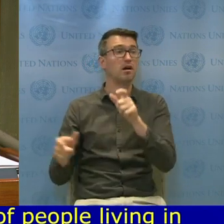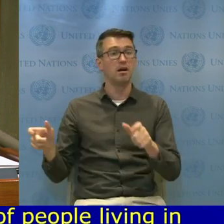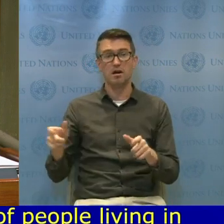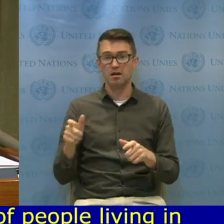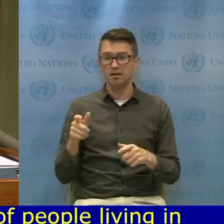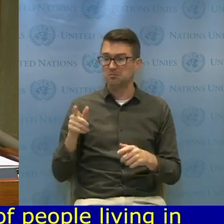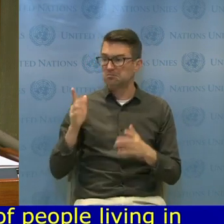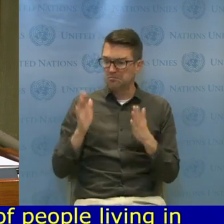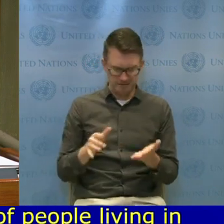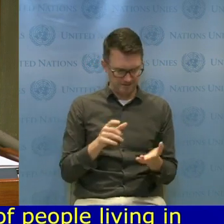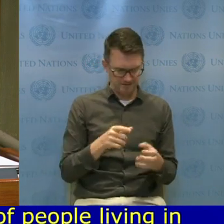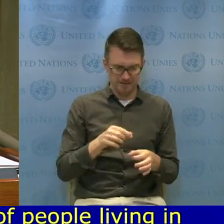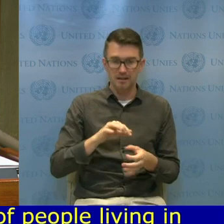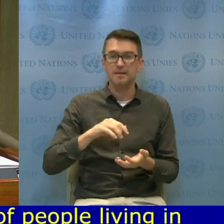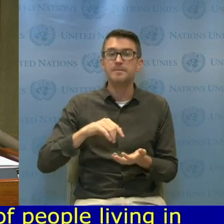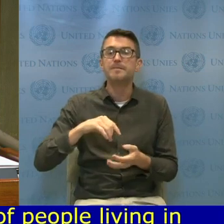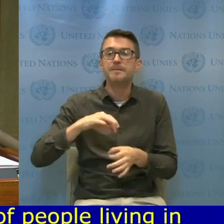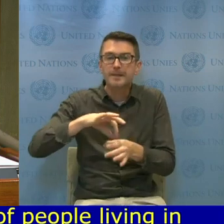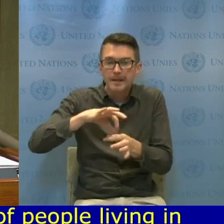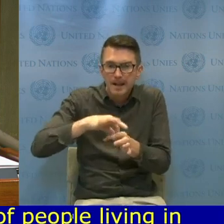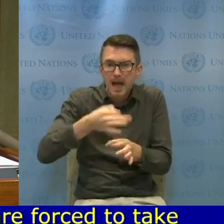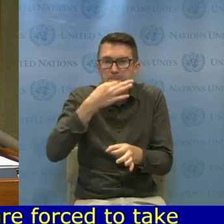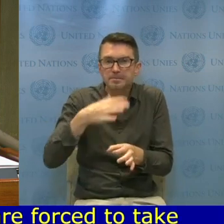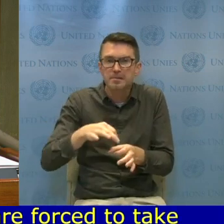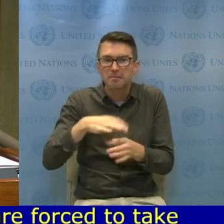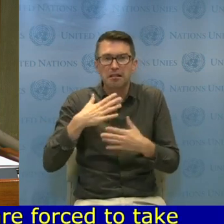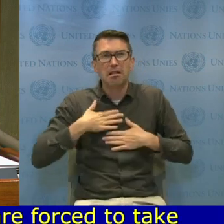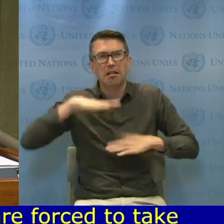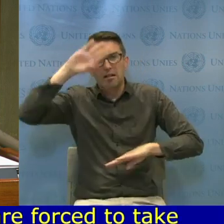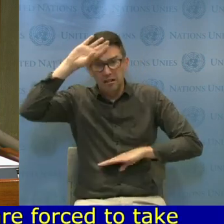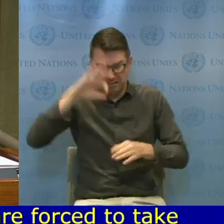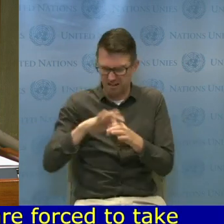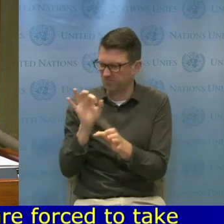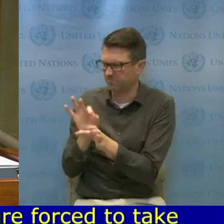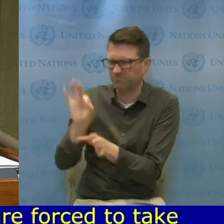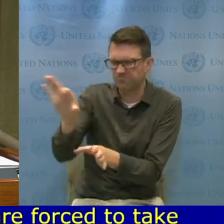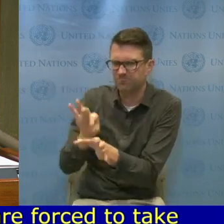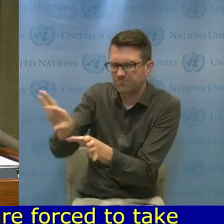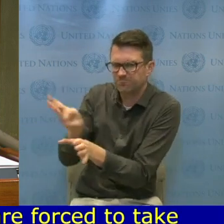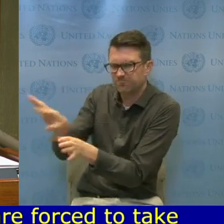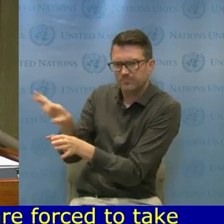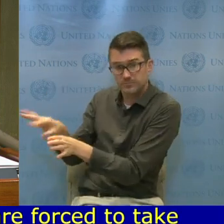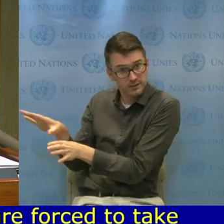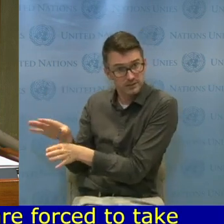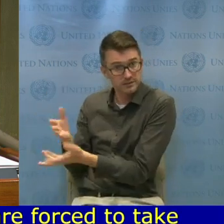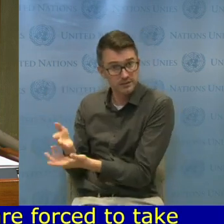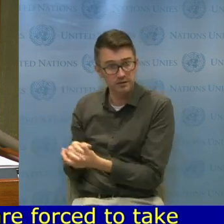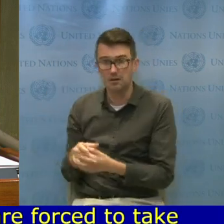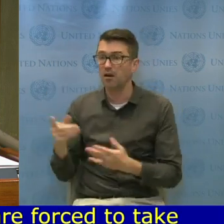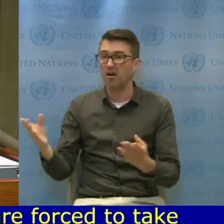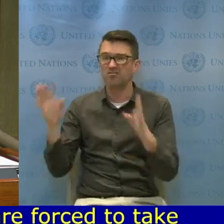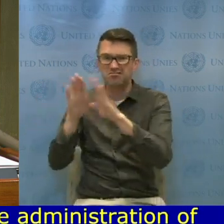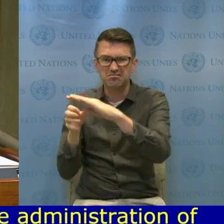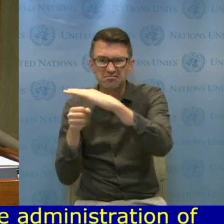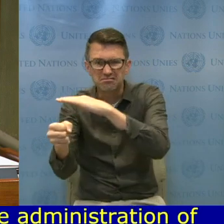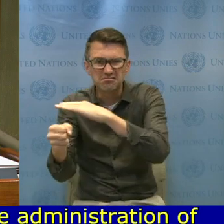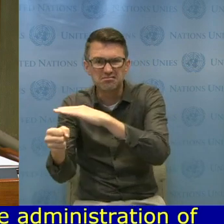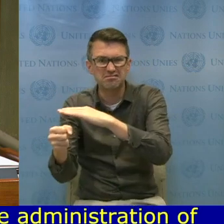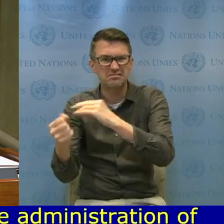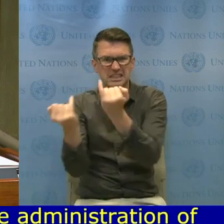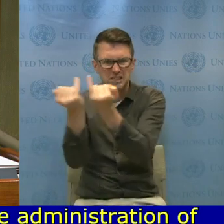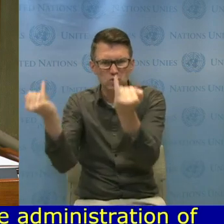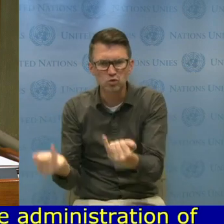from living in confinement? No, they remain in those prisons. They are not allowed to live